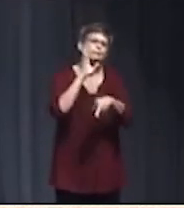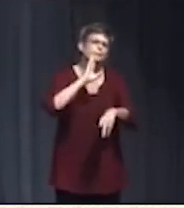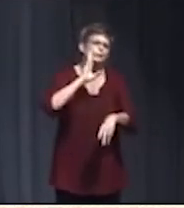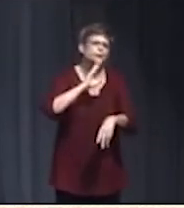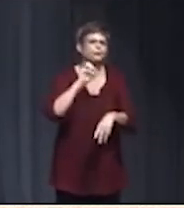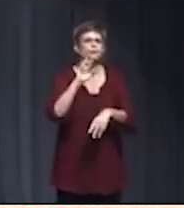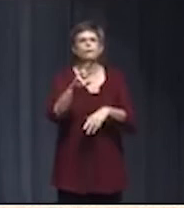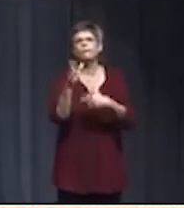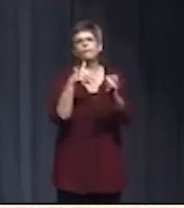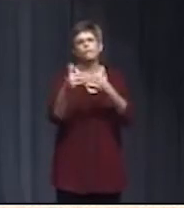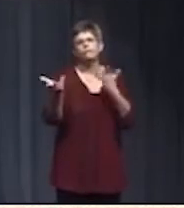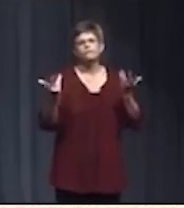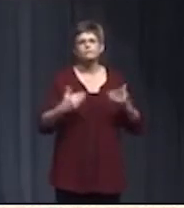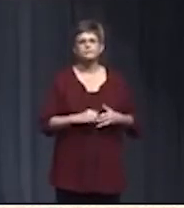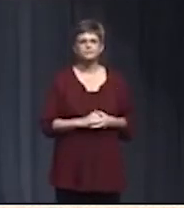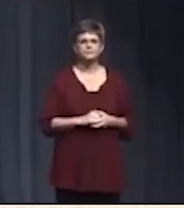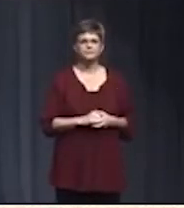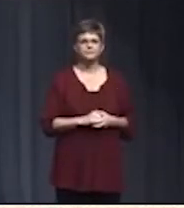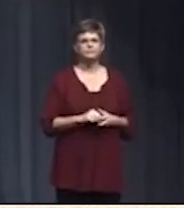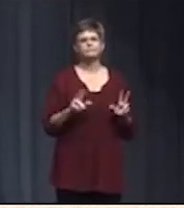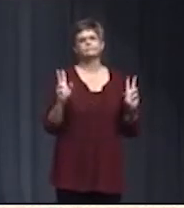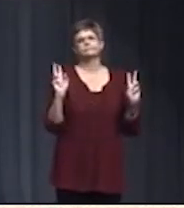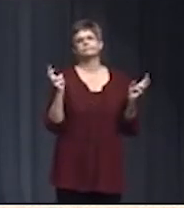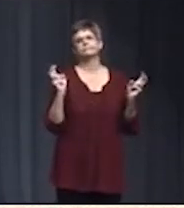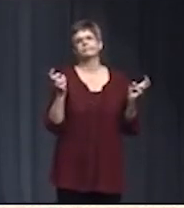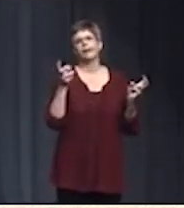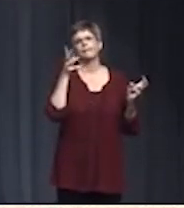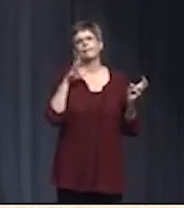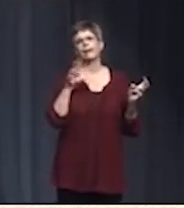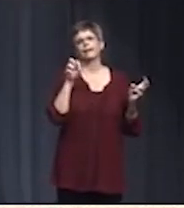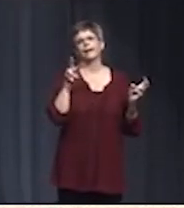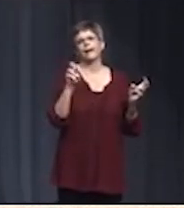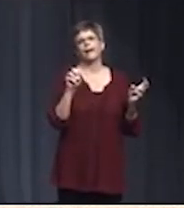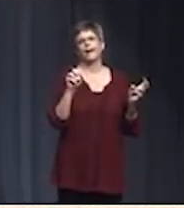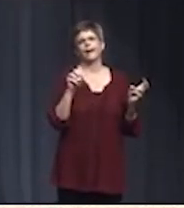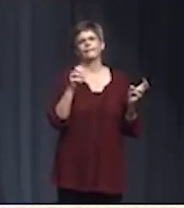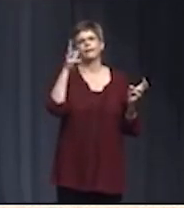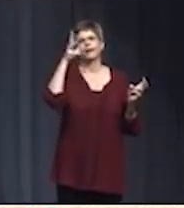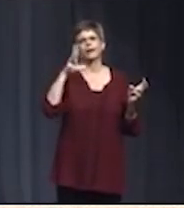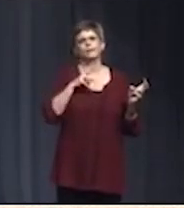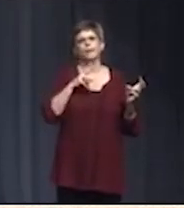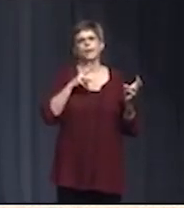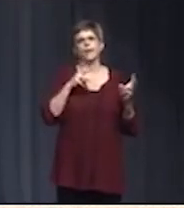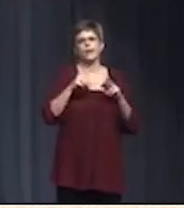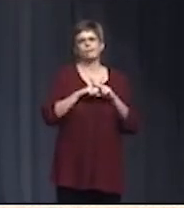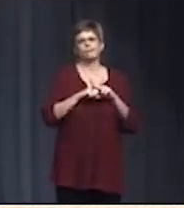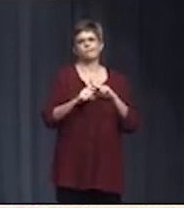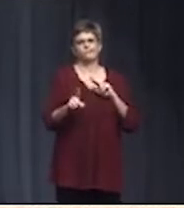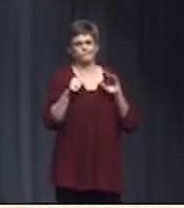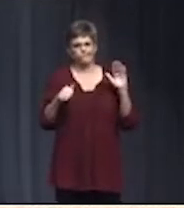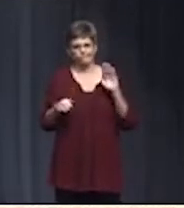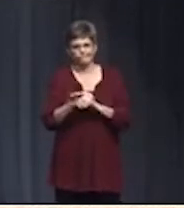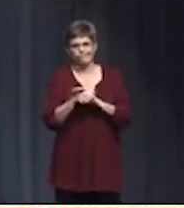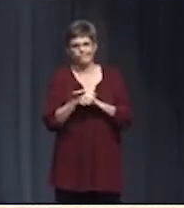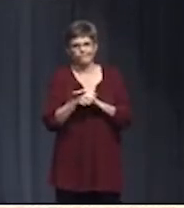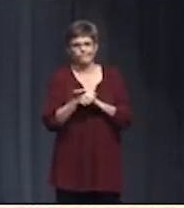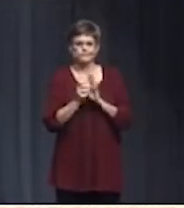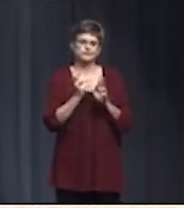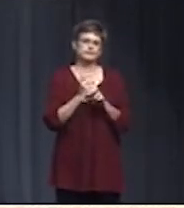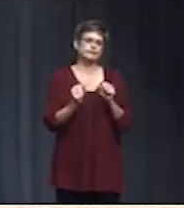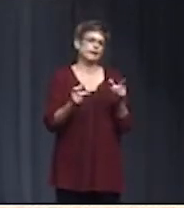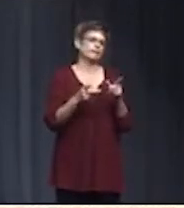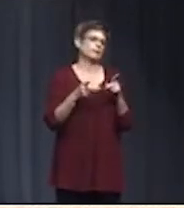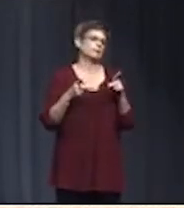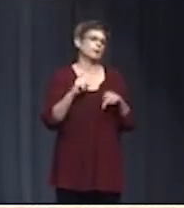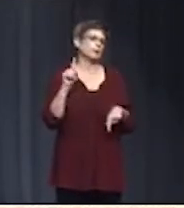drinks? It's the man cave. It's the place we can retreat to hide. It's our safe spot in the world where